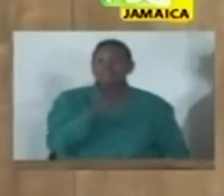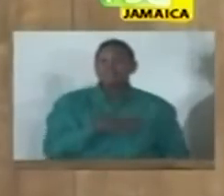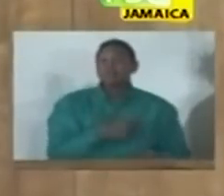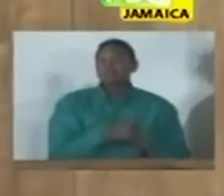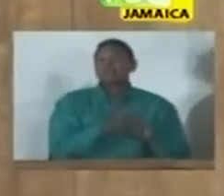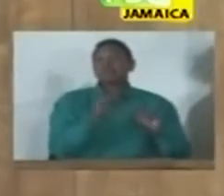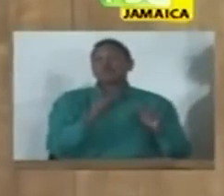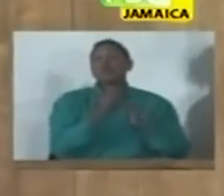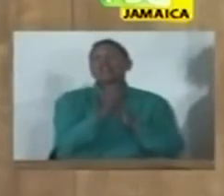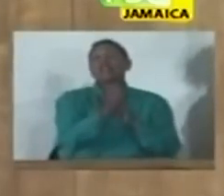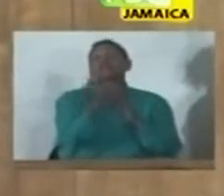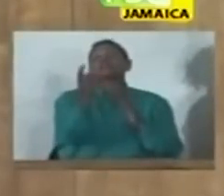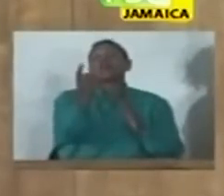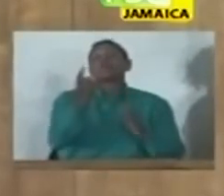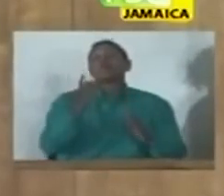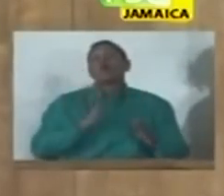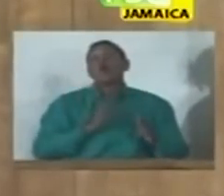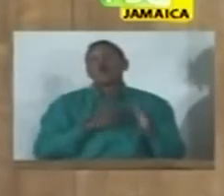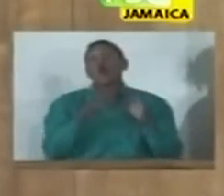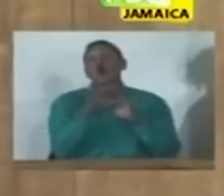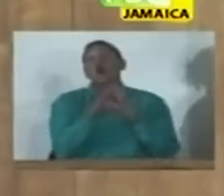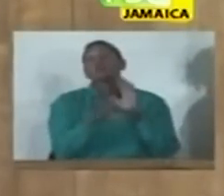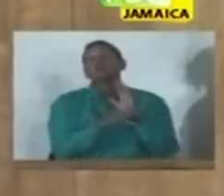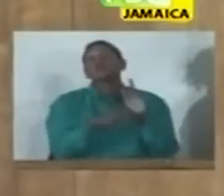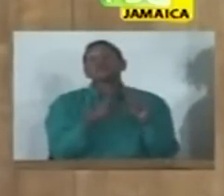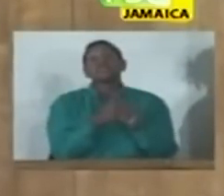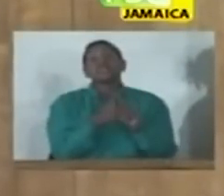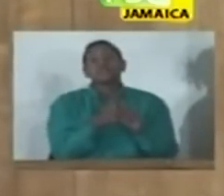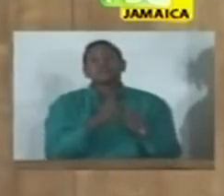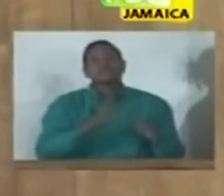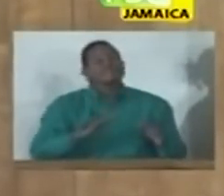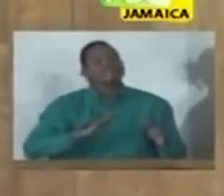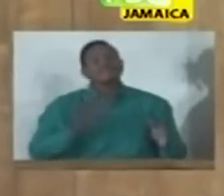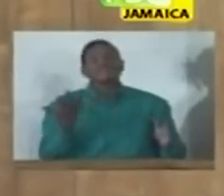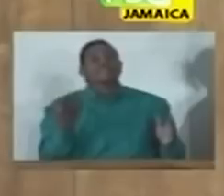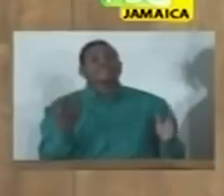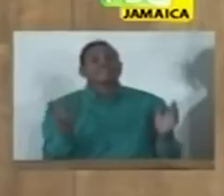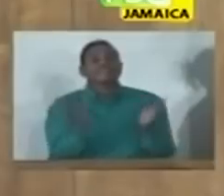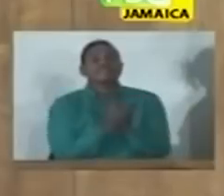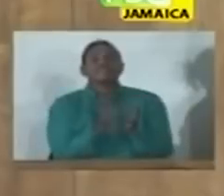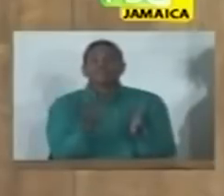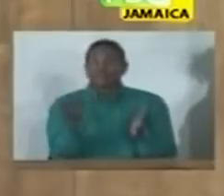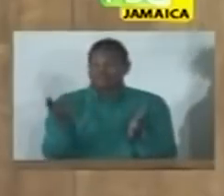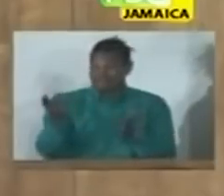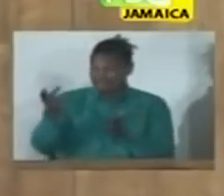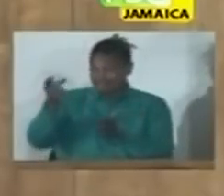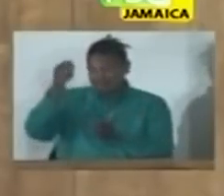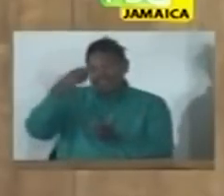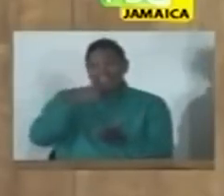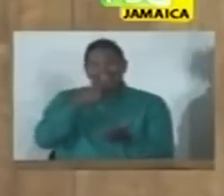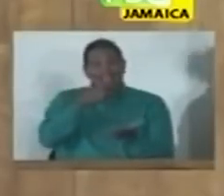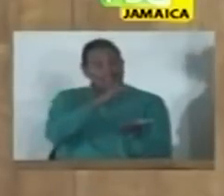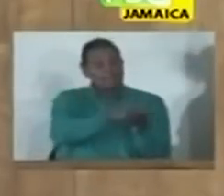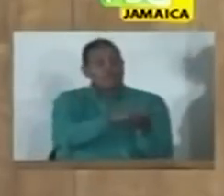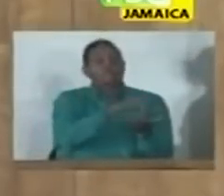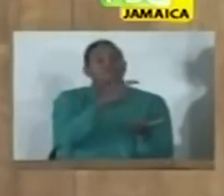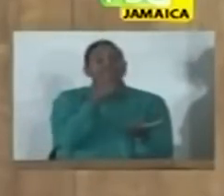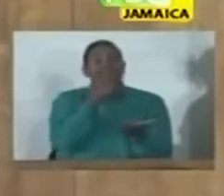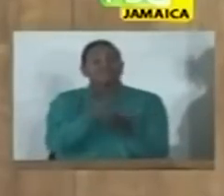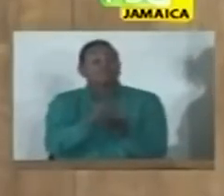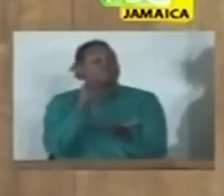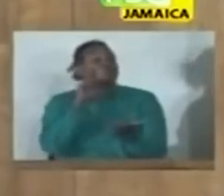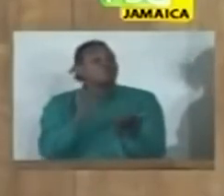acknowledgement of something our Constitution turn against, the same-sex marriage being accorded